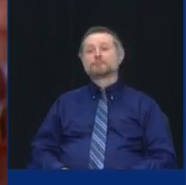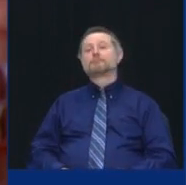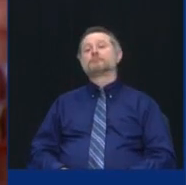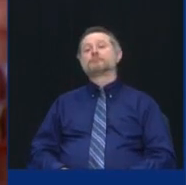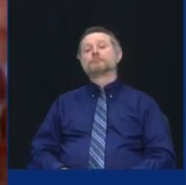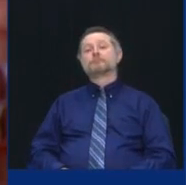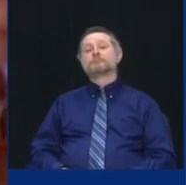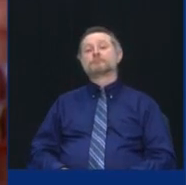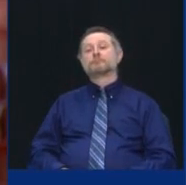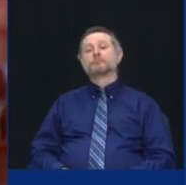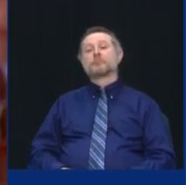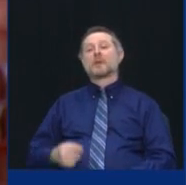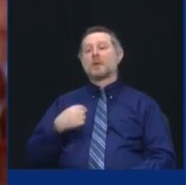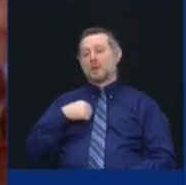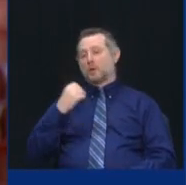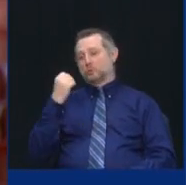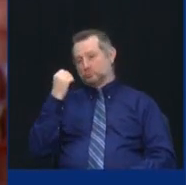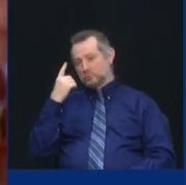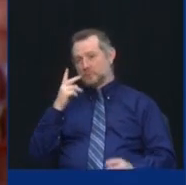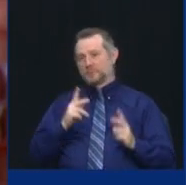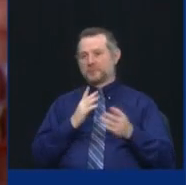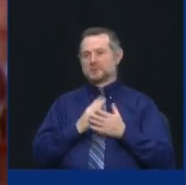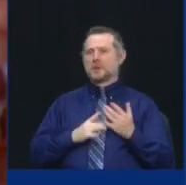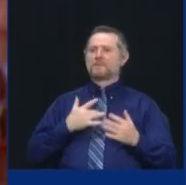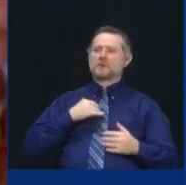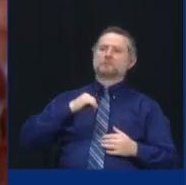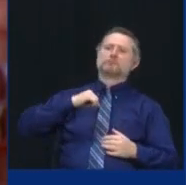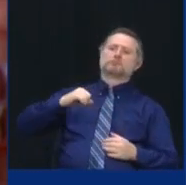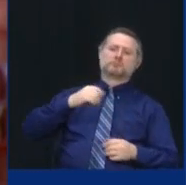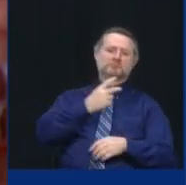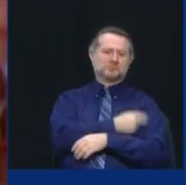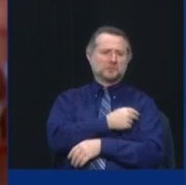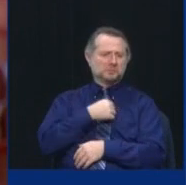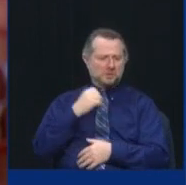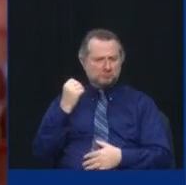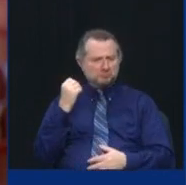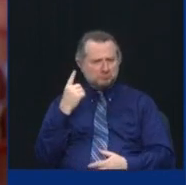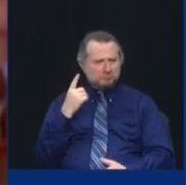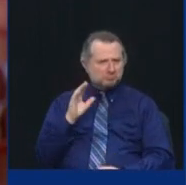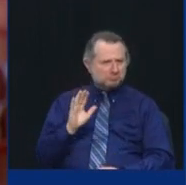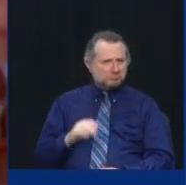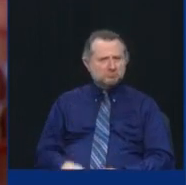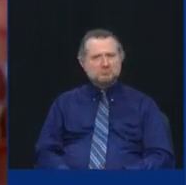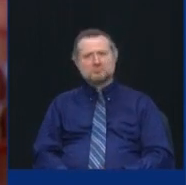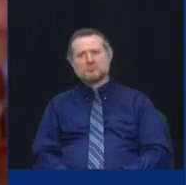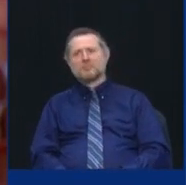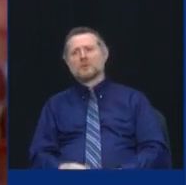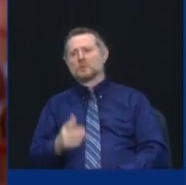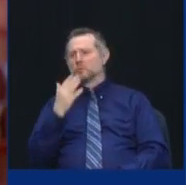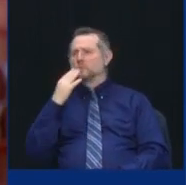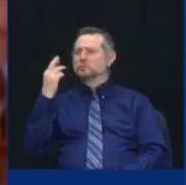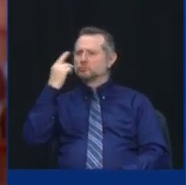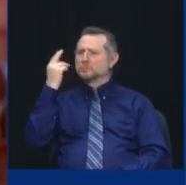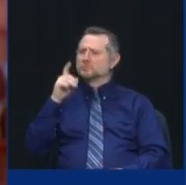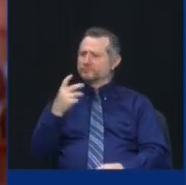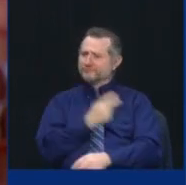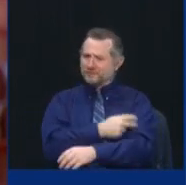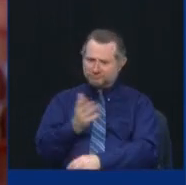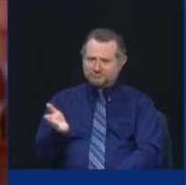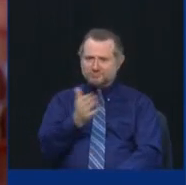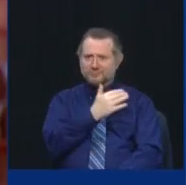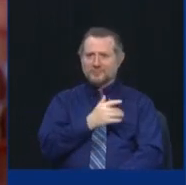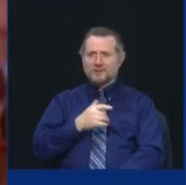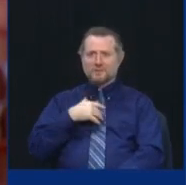I understand there are some people who are reluctant, et cetera, right? This is a reason why you should get vaccinated, so you can participate